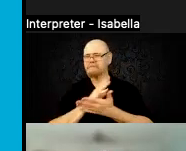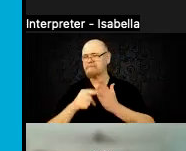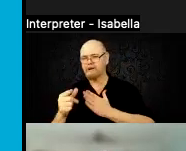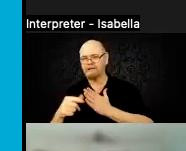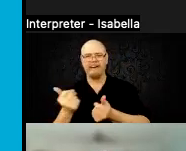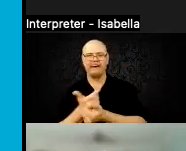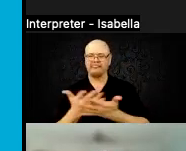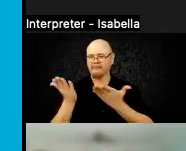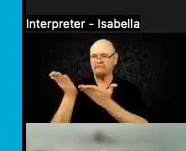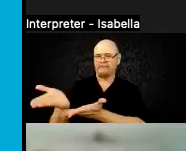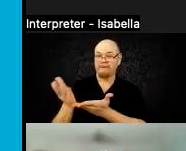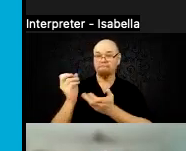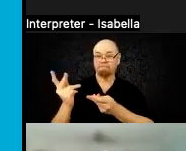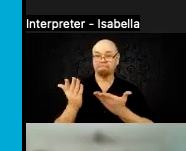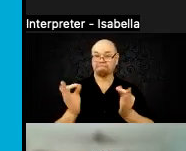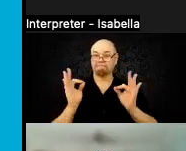www.equipforequality.org/cap.